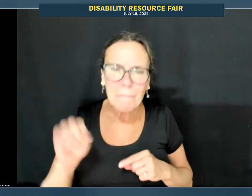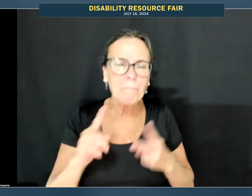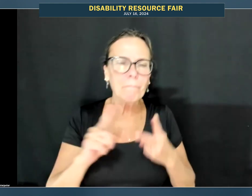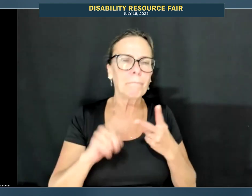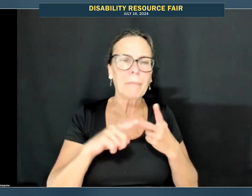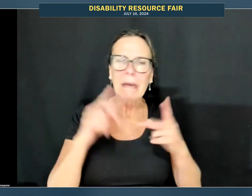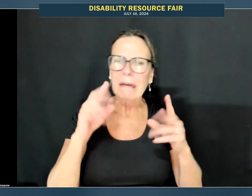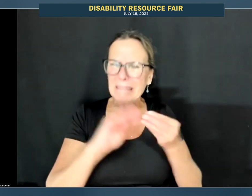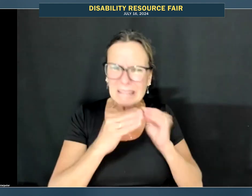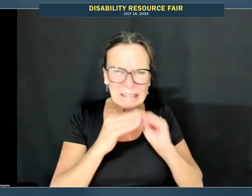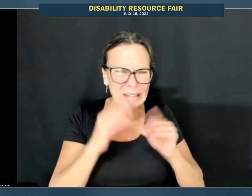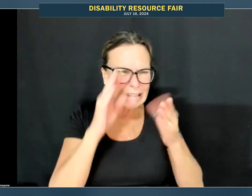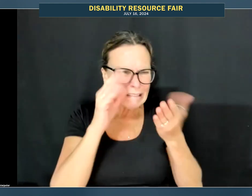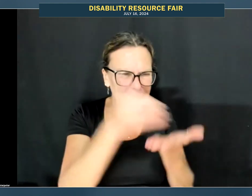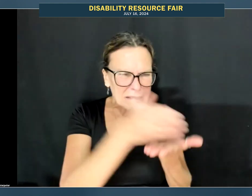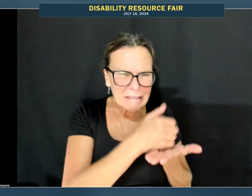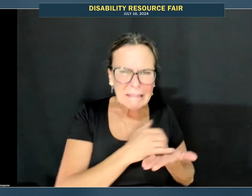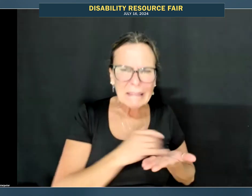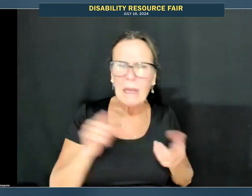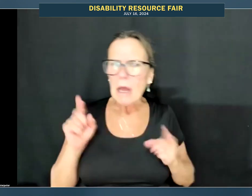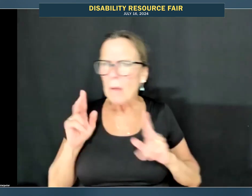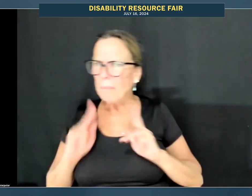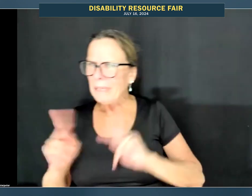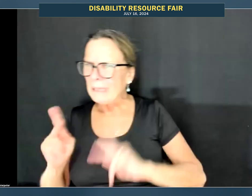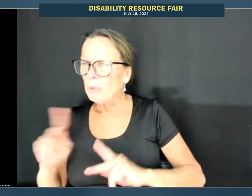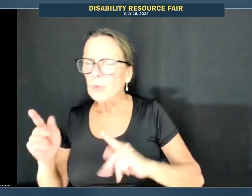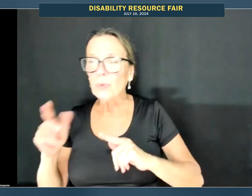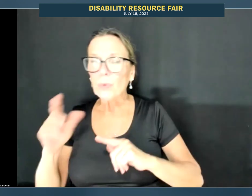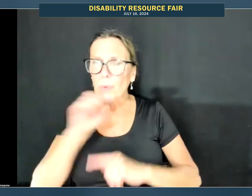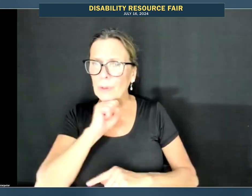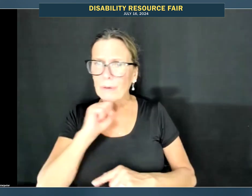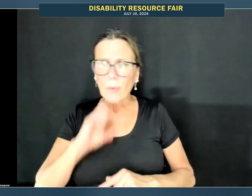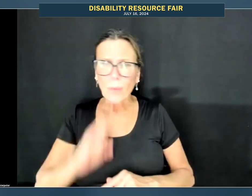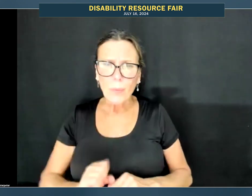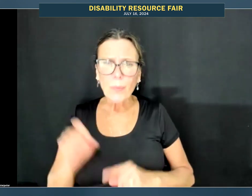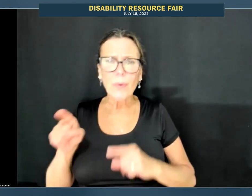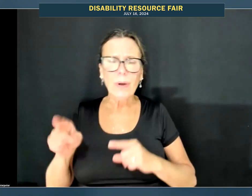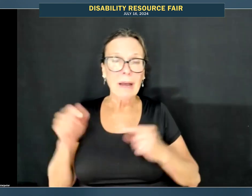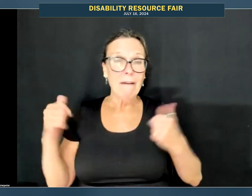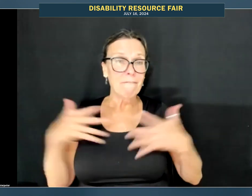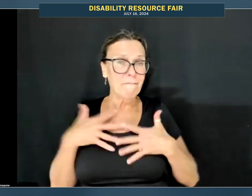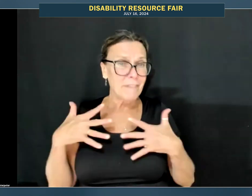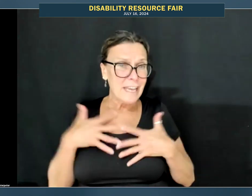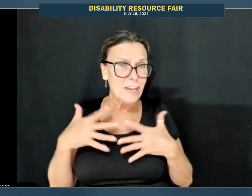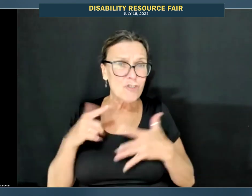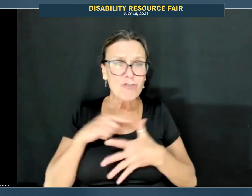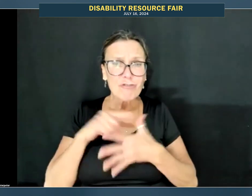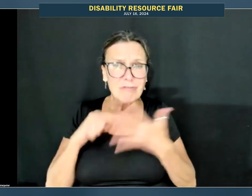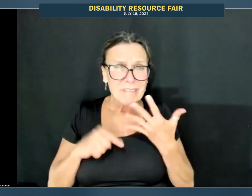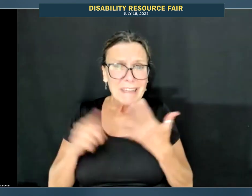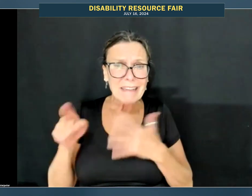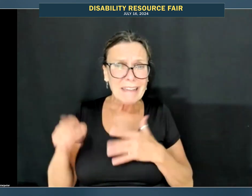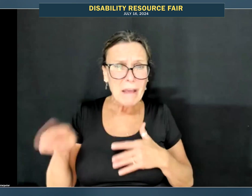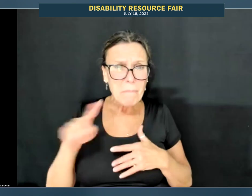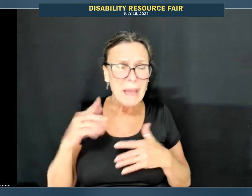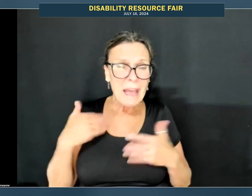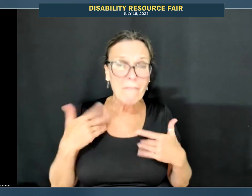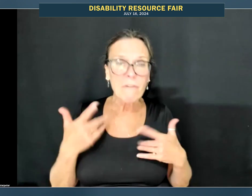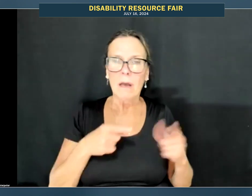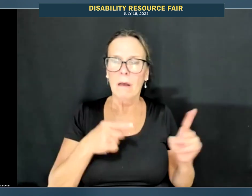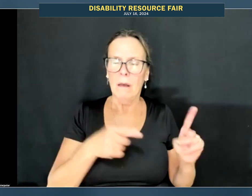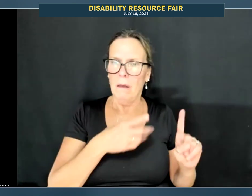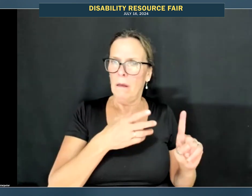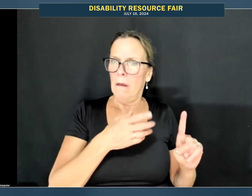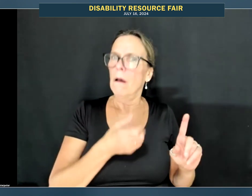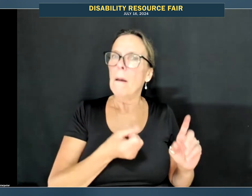together to alleviate the fears and apprehensions that seniors may have. And, you know, several things have come out of this. Early on in